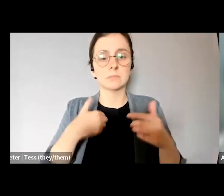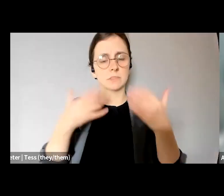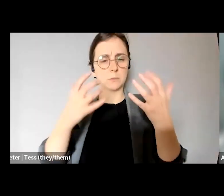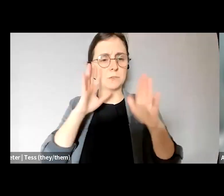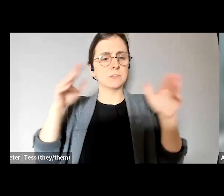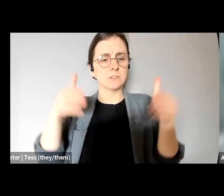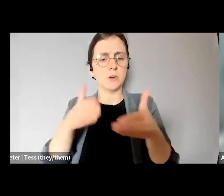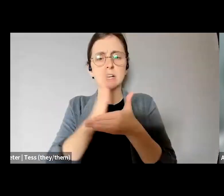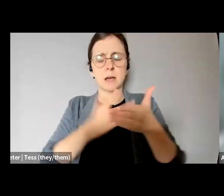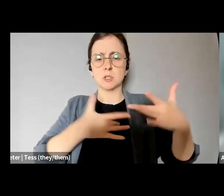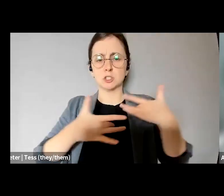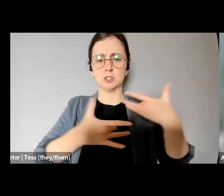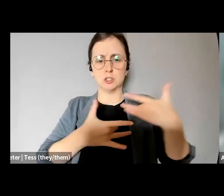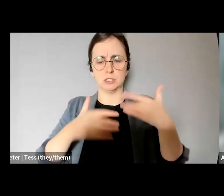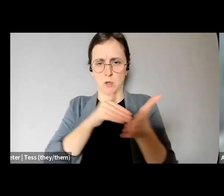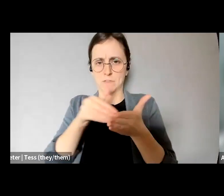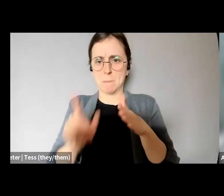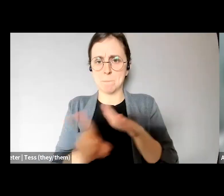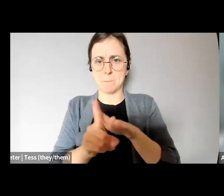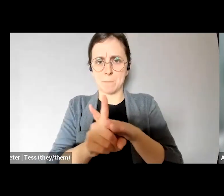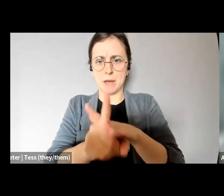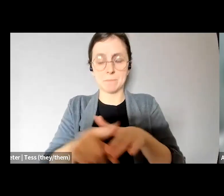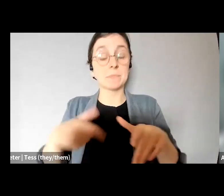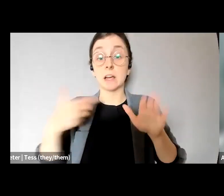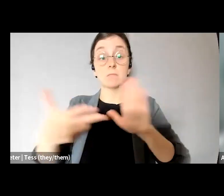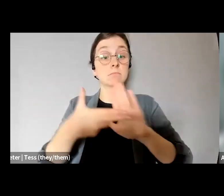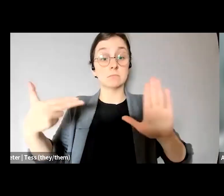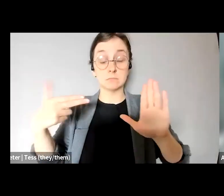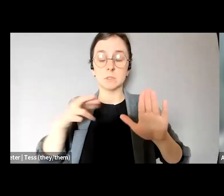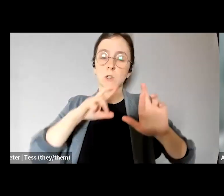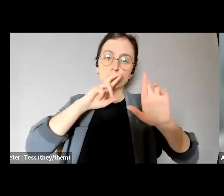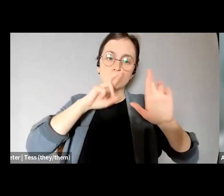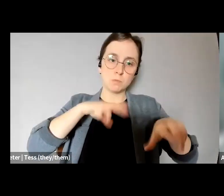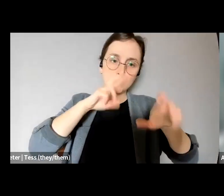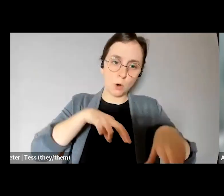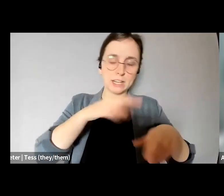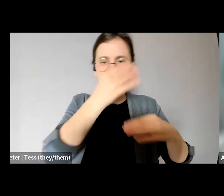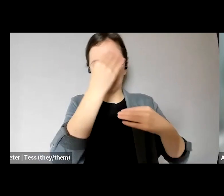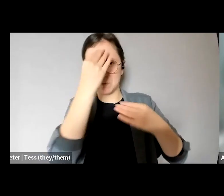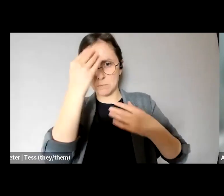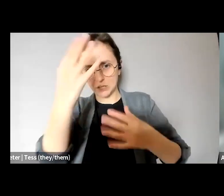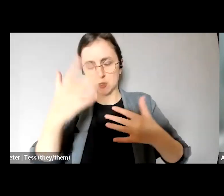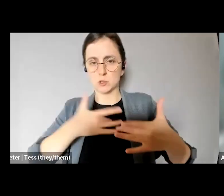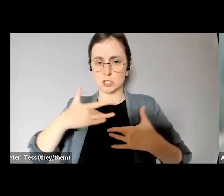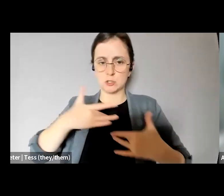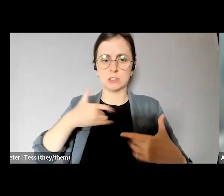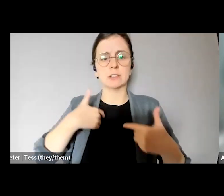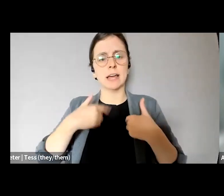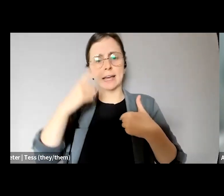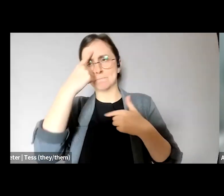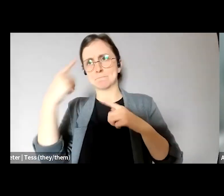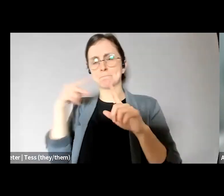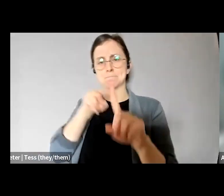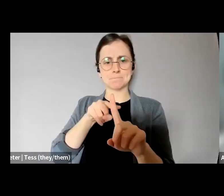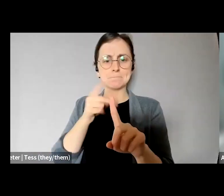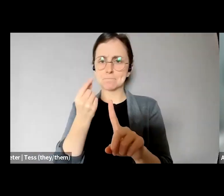So these I've characterized them as reporting or informational concerns. And what I'm trying to think about here is